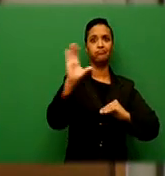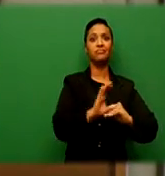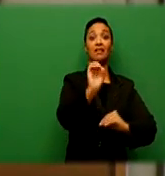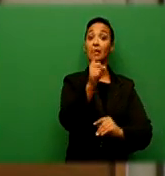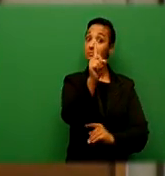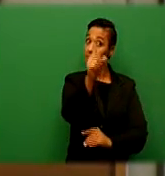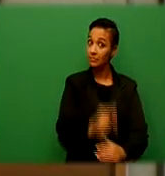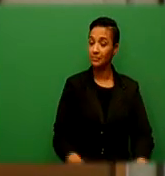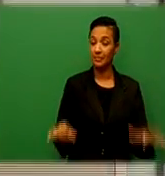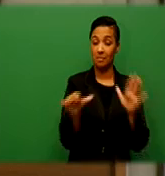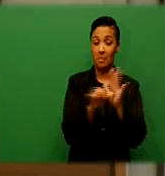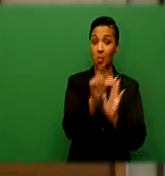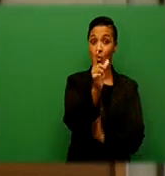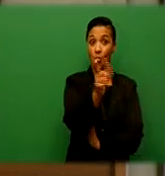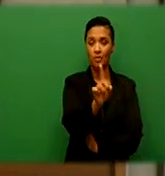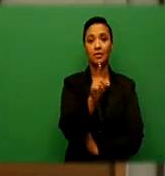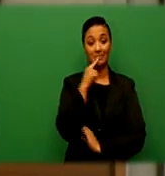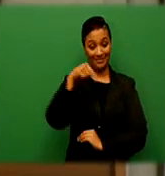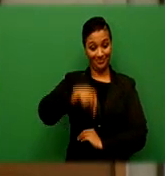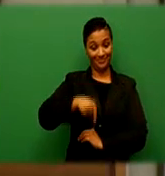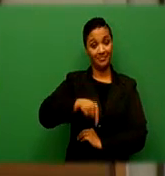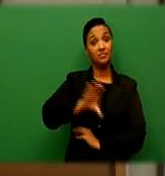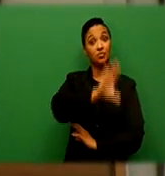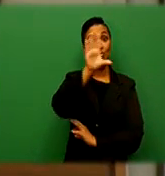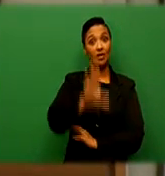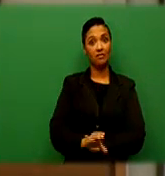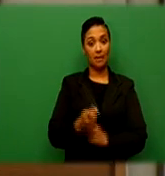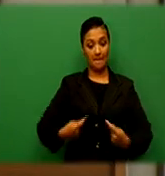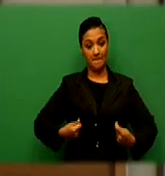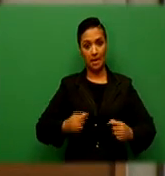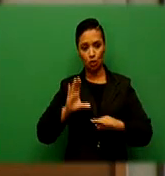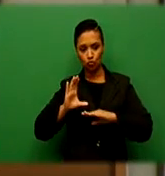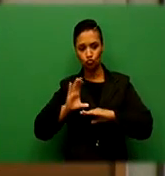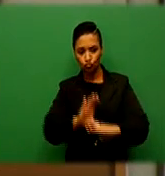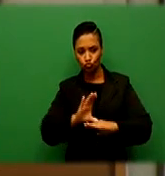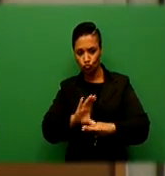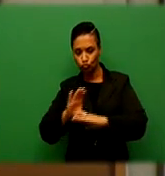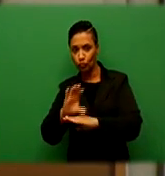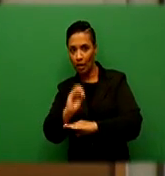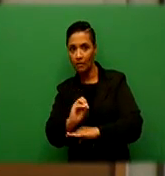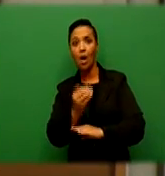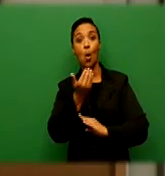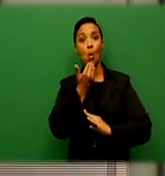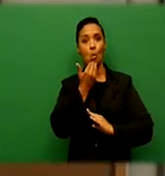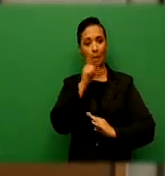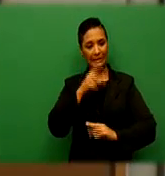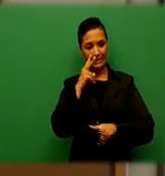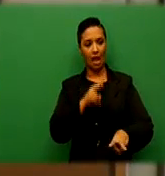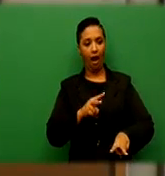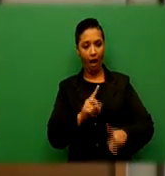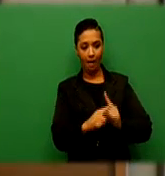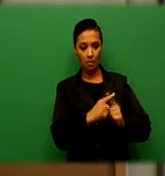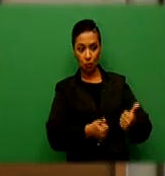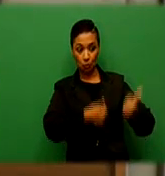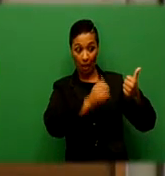importantly is that even domestic investment is actually driven by confidence. So the issue